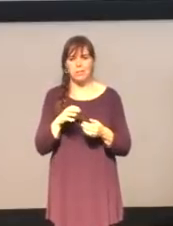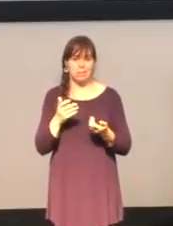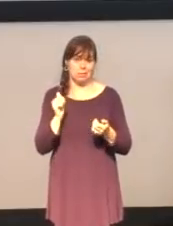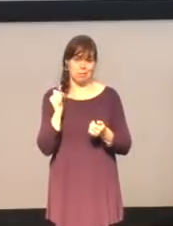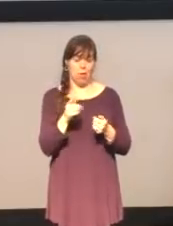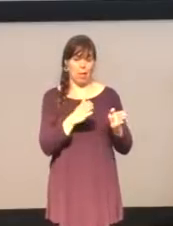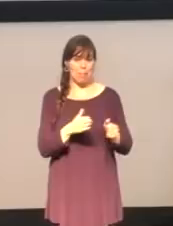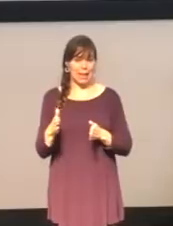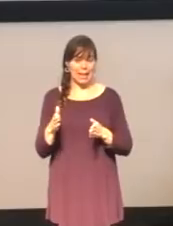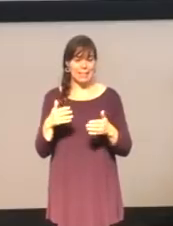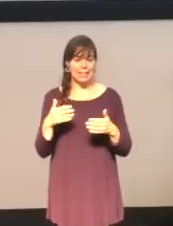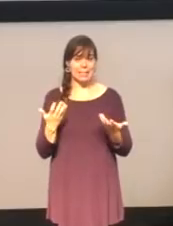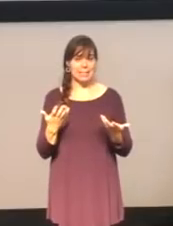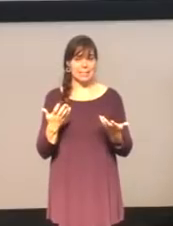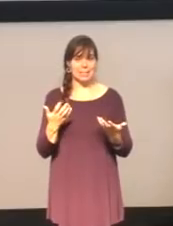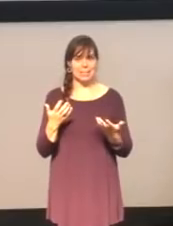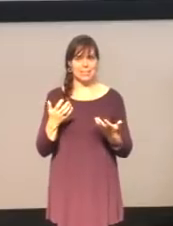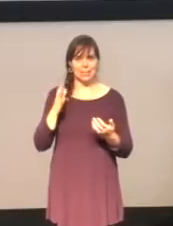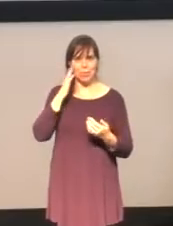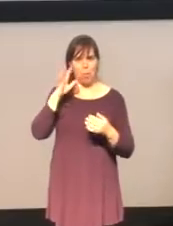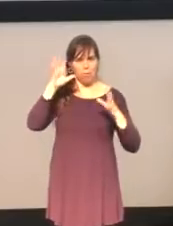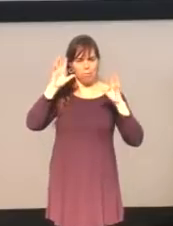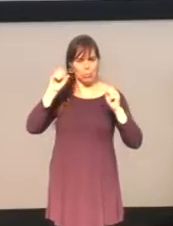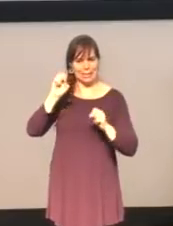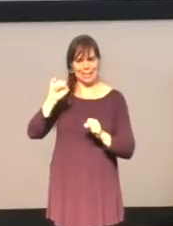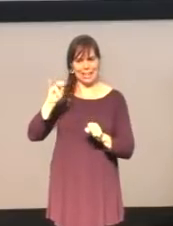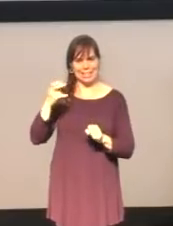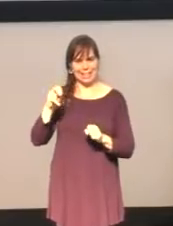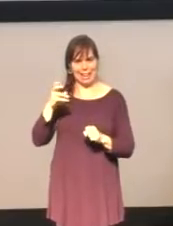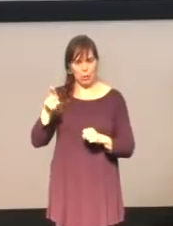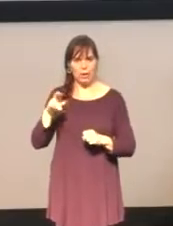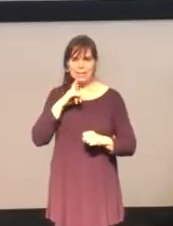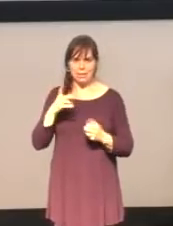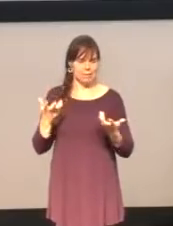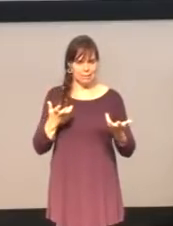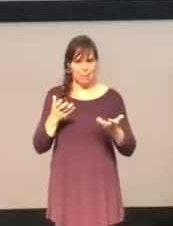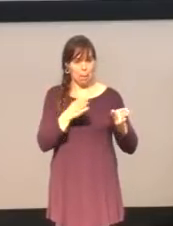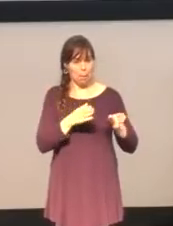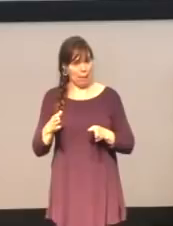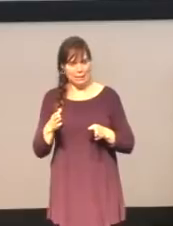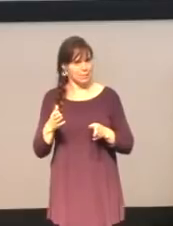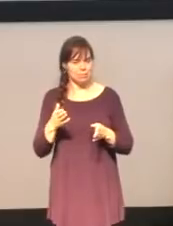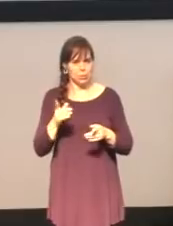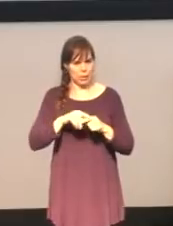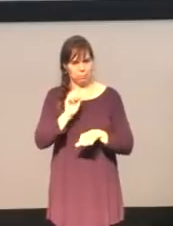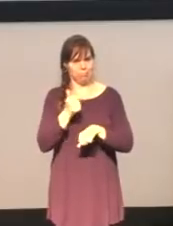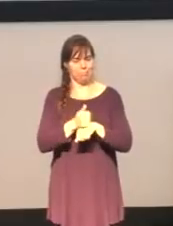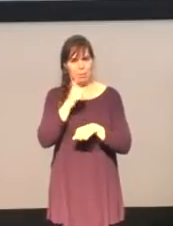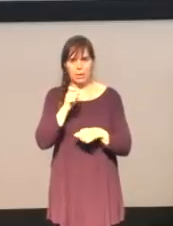plans, Eisenhower said plans are worthless, but plans are essential because you still have to make changes when